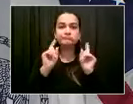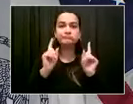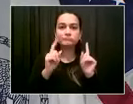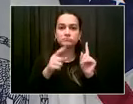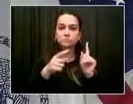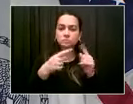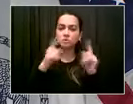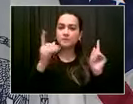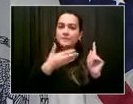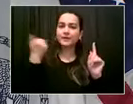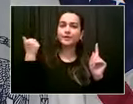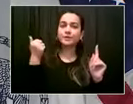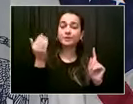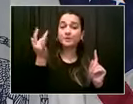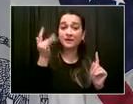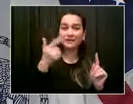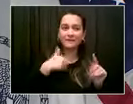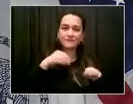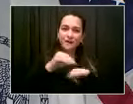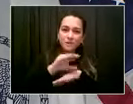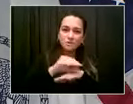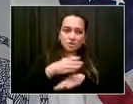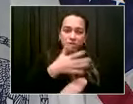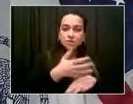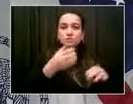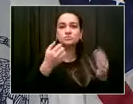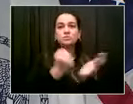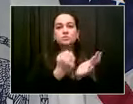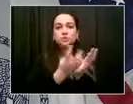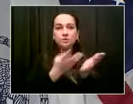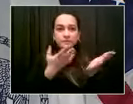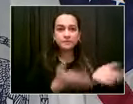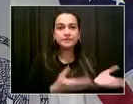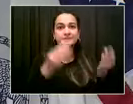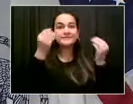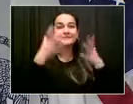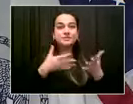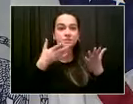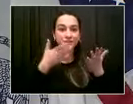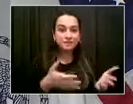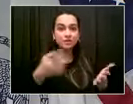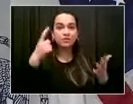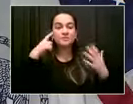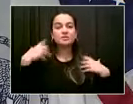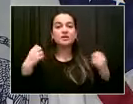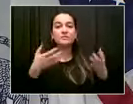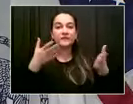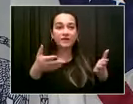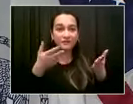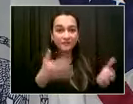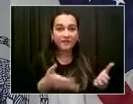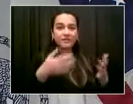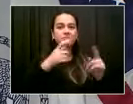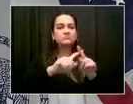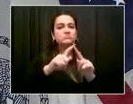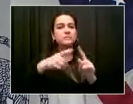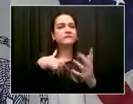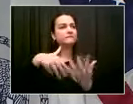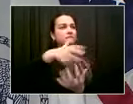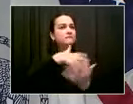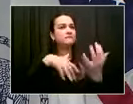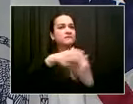way, showed parents what was happening, created a gold standard of health and safety that worked. We offered opt-in